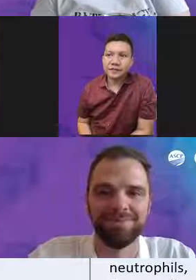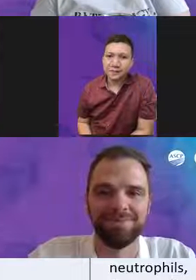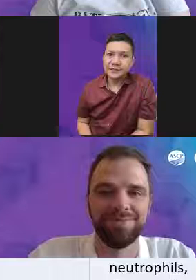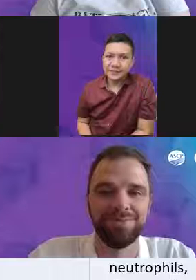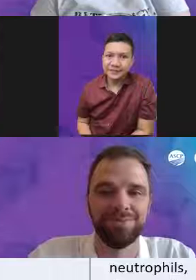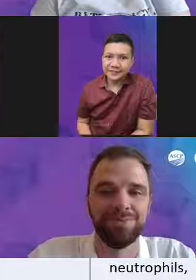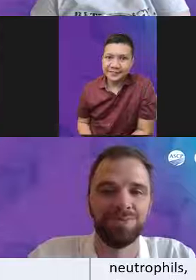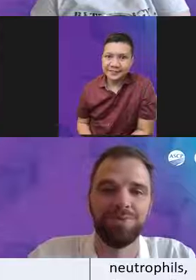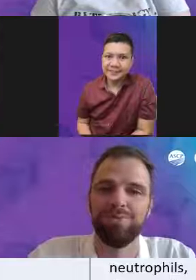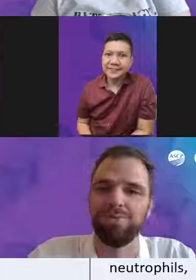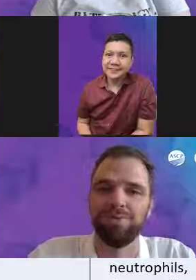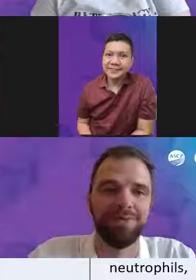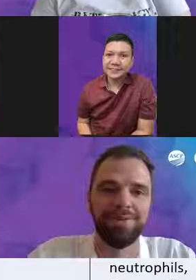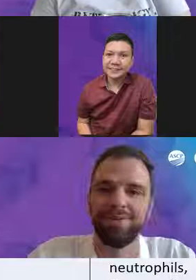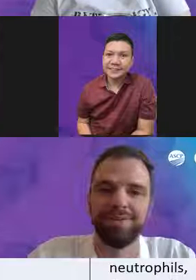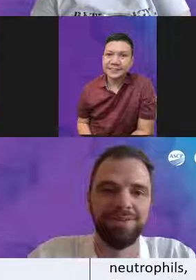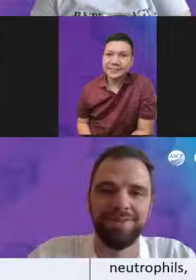35.46 seconds.